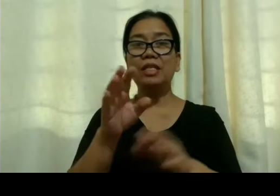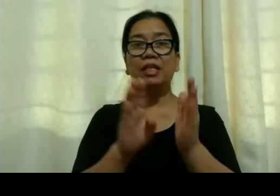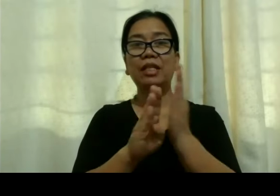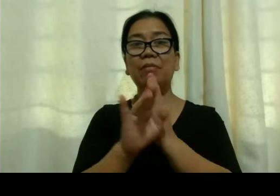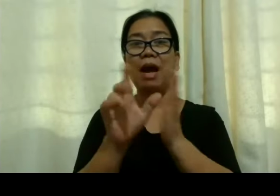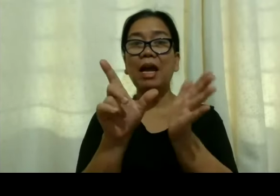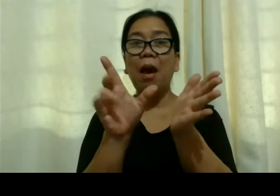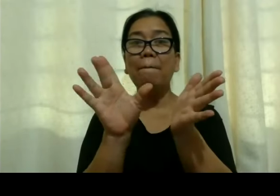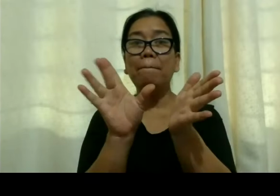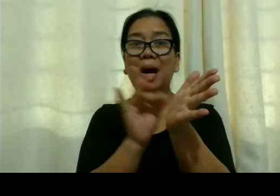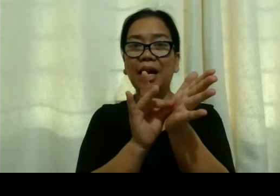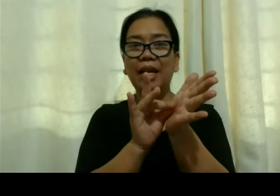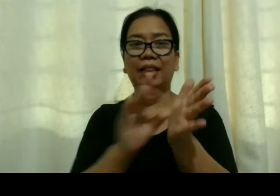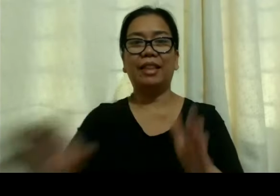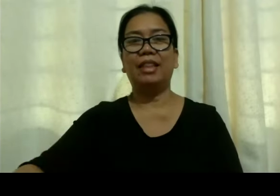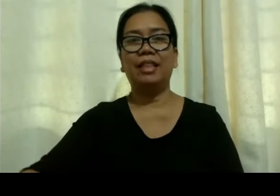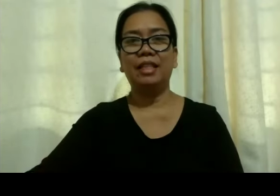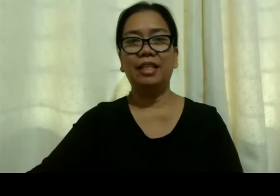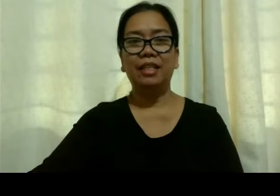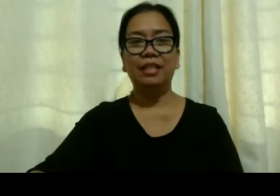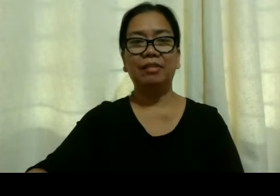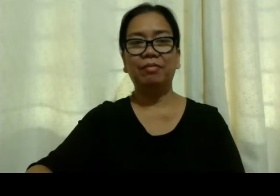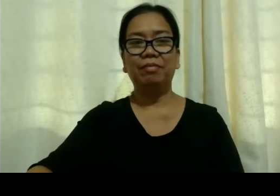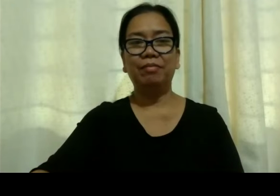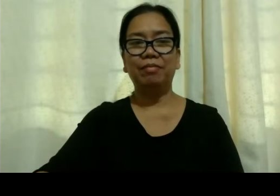Force exerted by magnet.